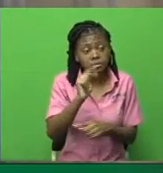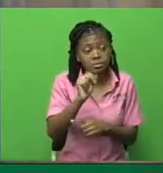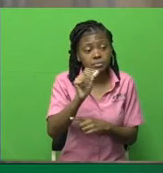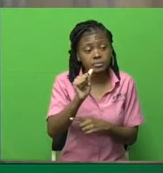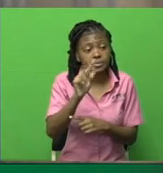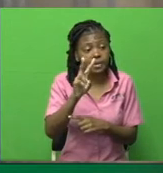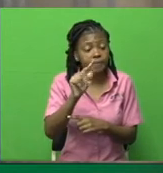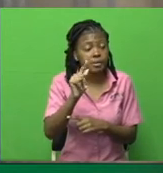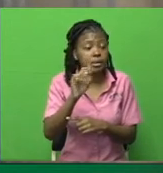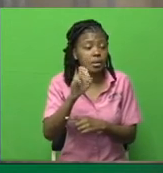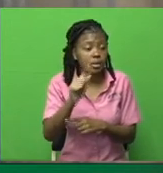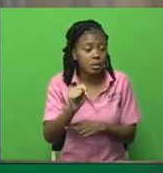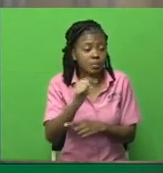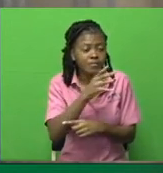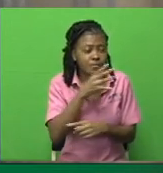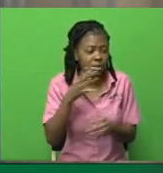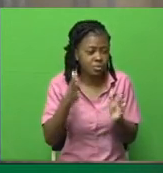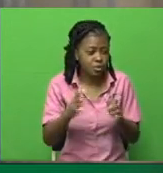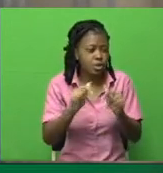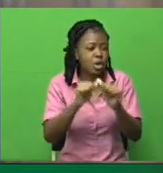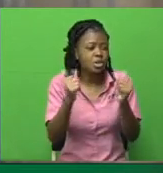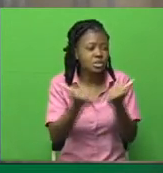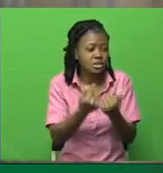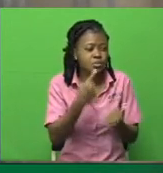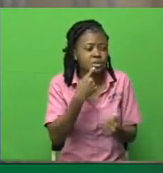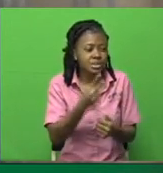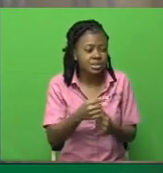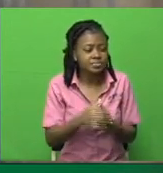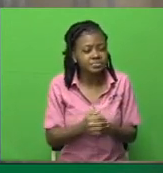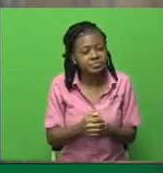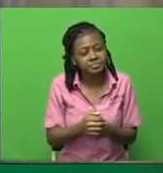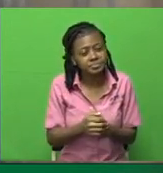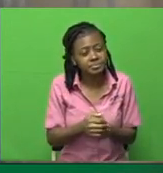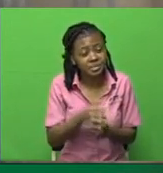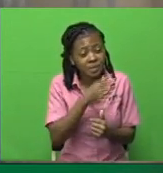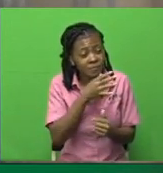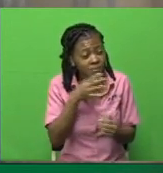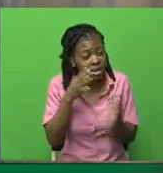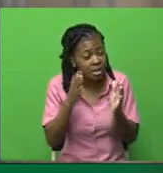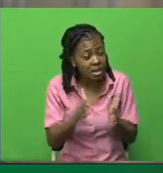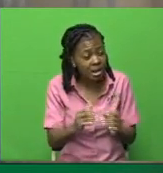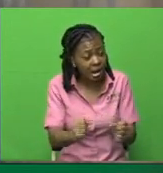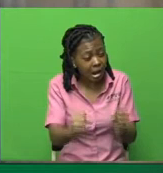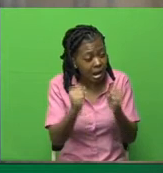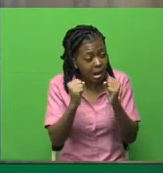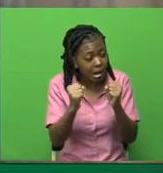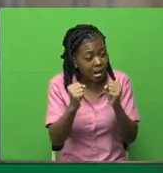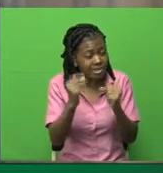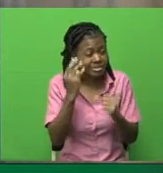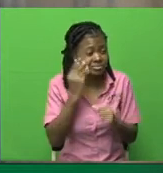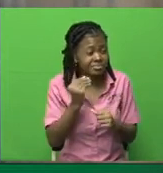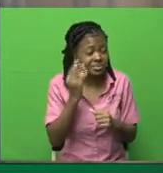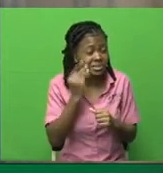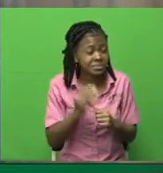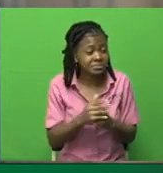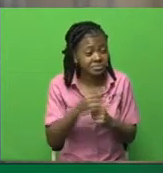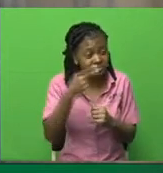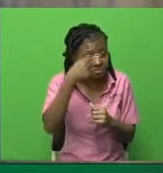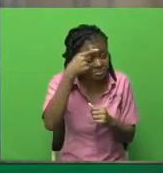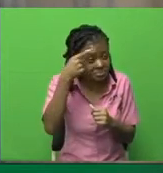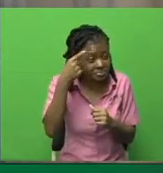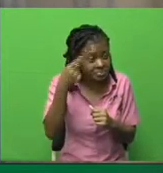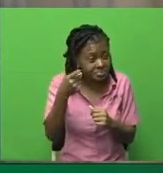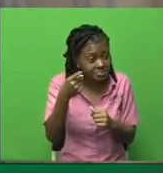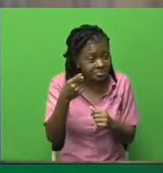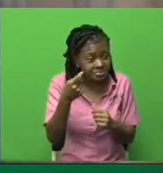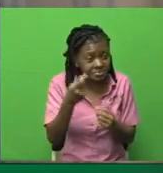Association lamented how difficult it is for farmers who sometimes do not have proper agricultural access roads